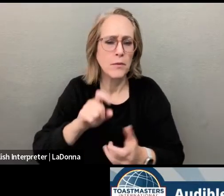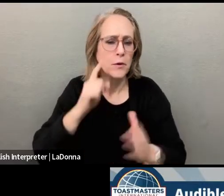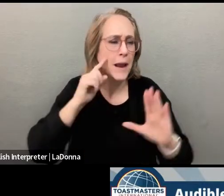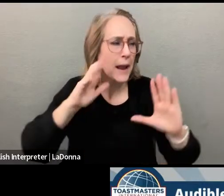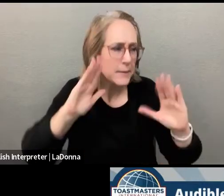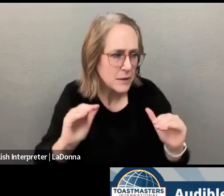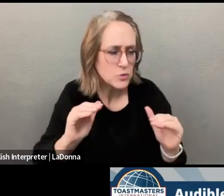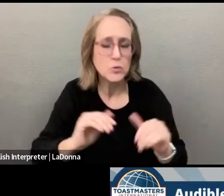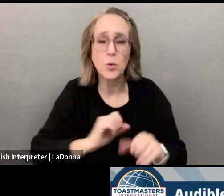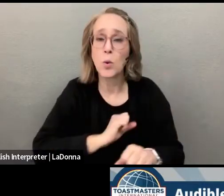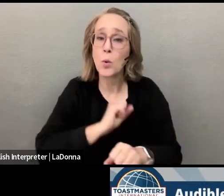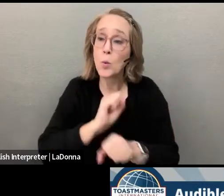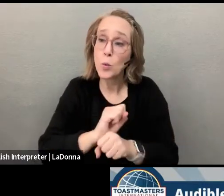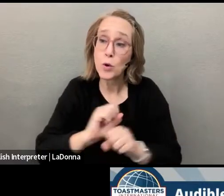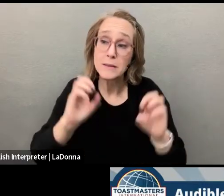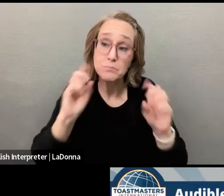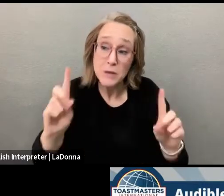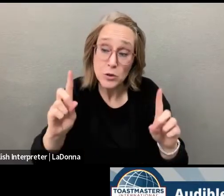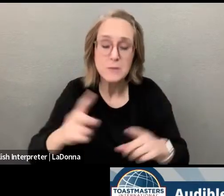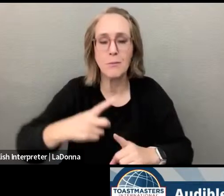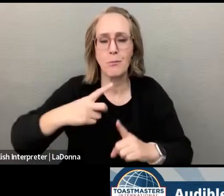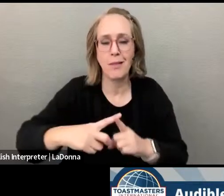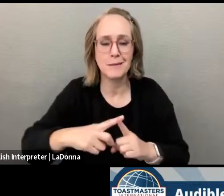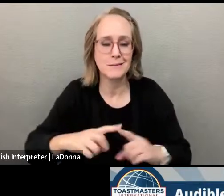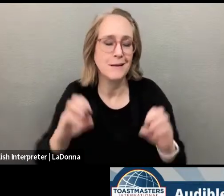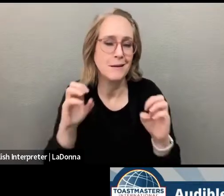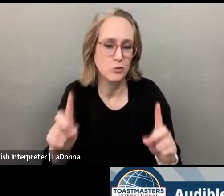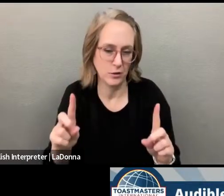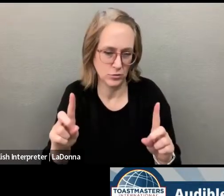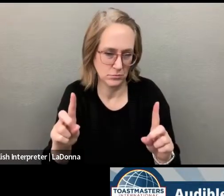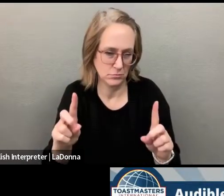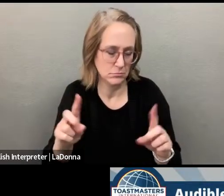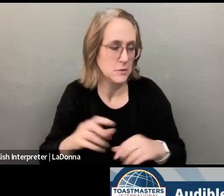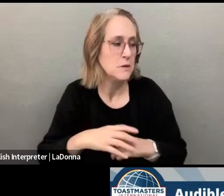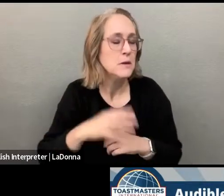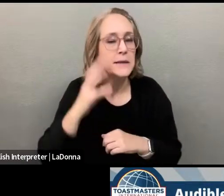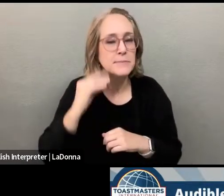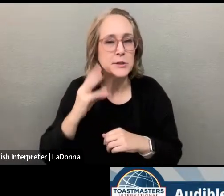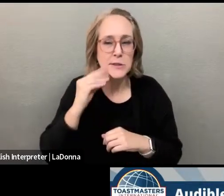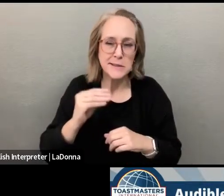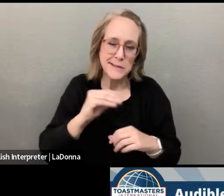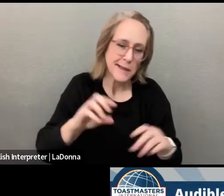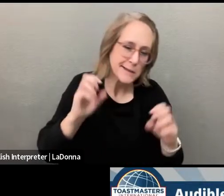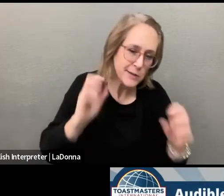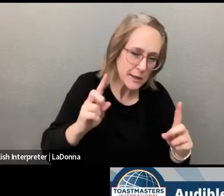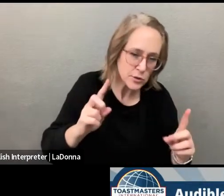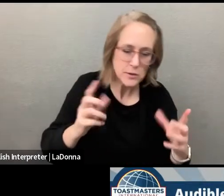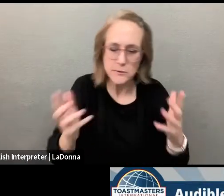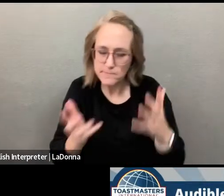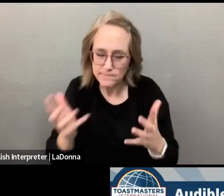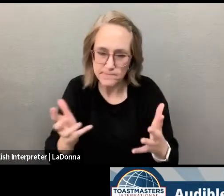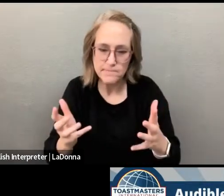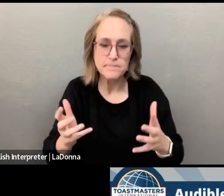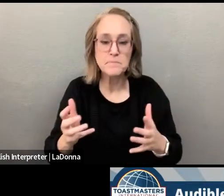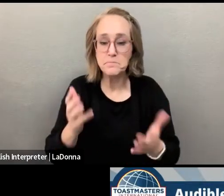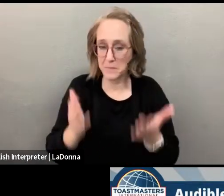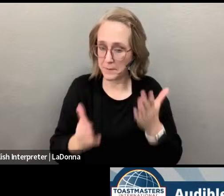work experience. And we think that's because they're tightening up and being